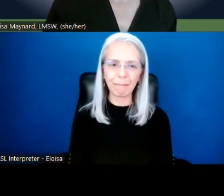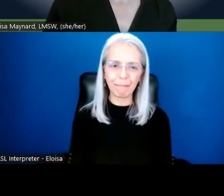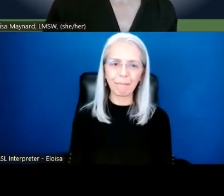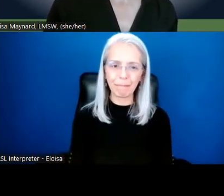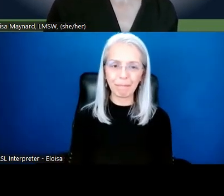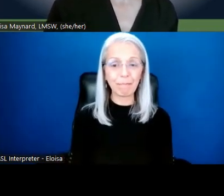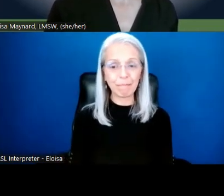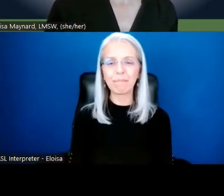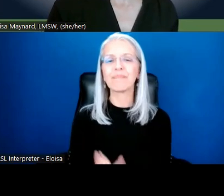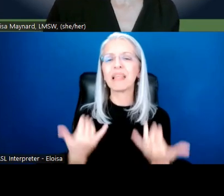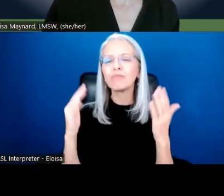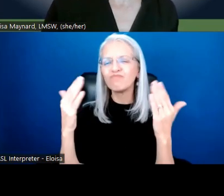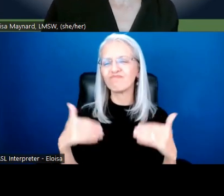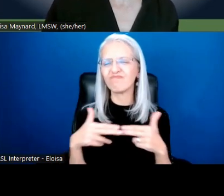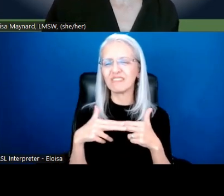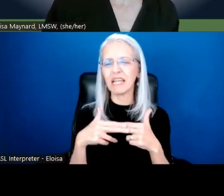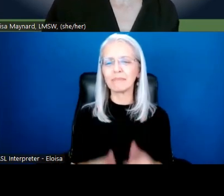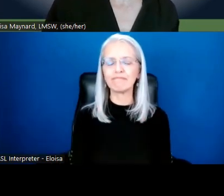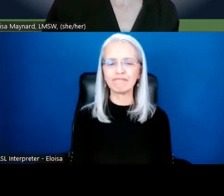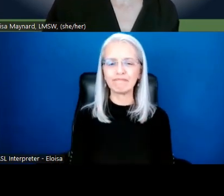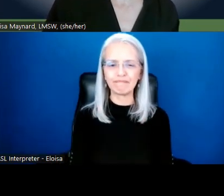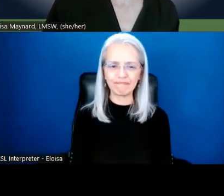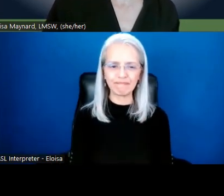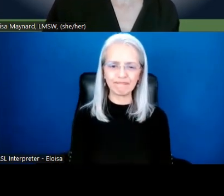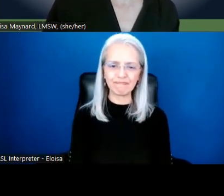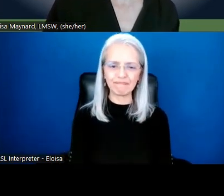Let's go to the next slide, Lisa.